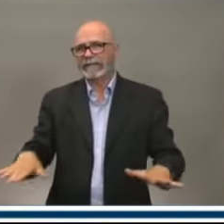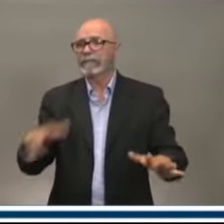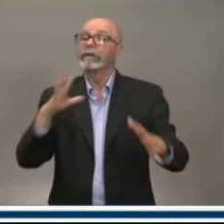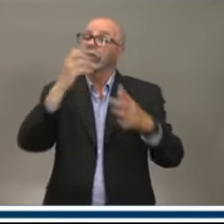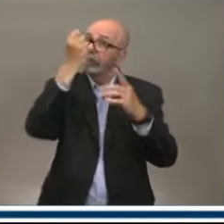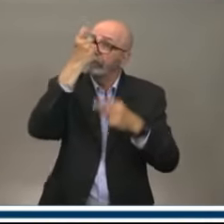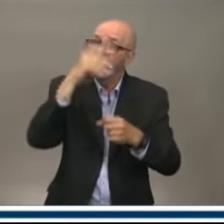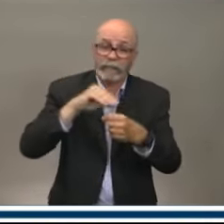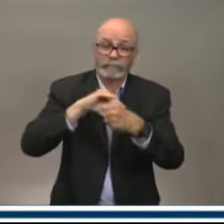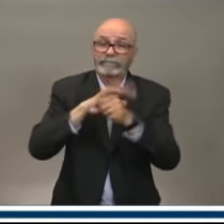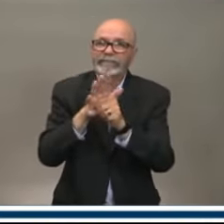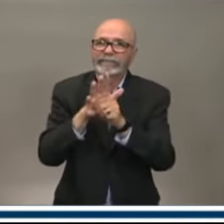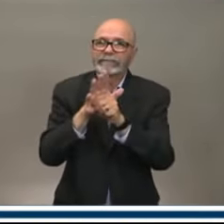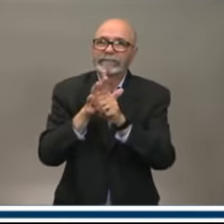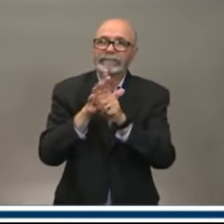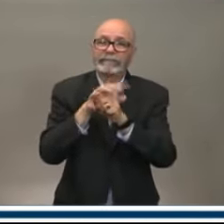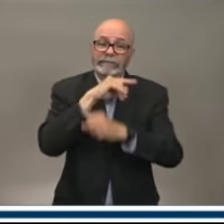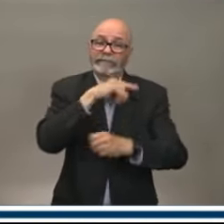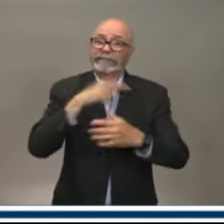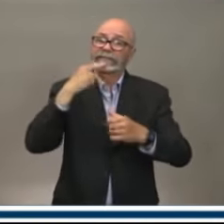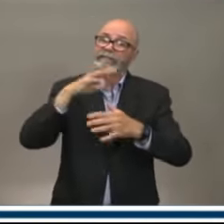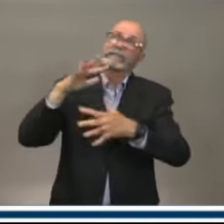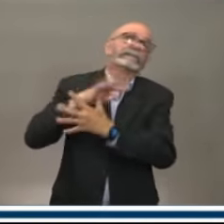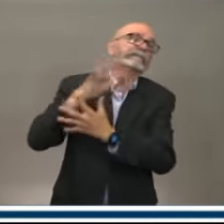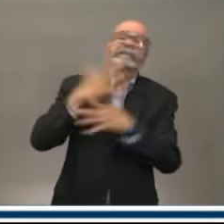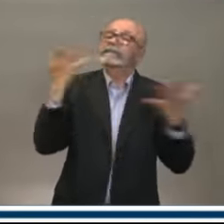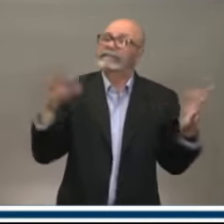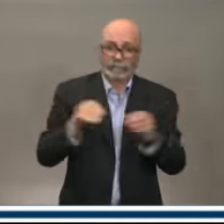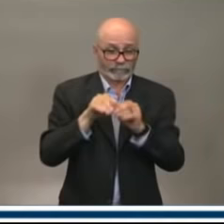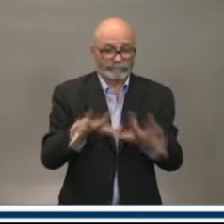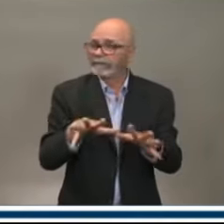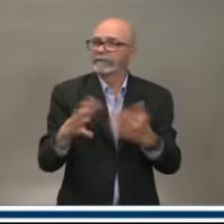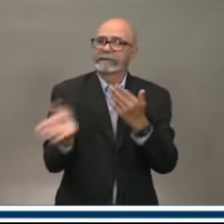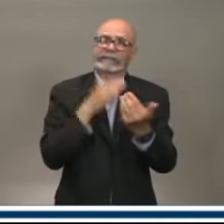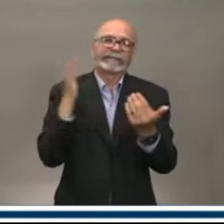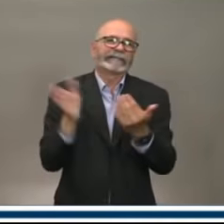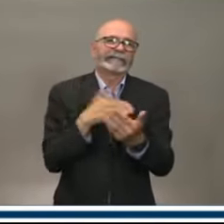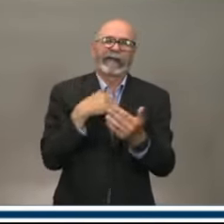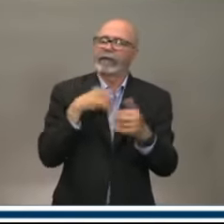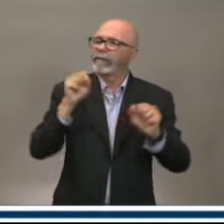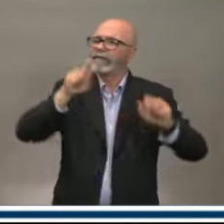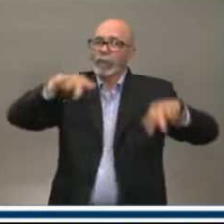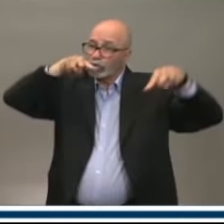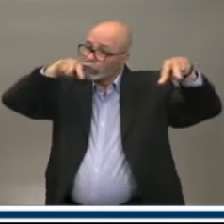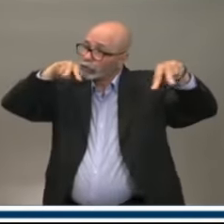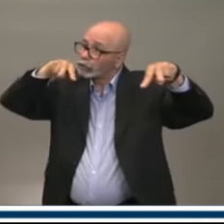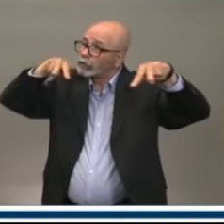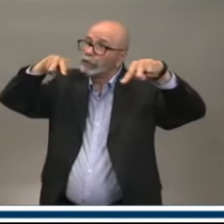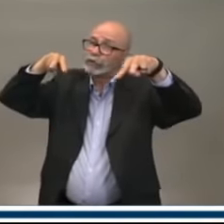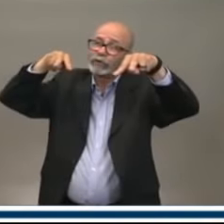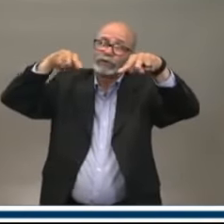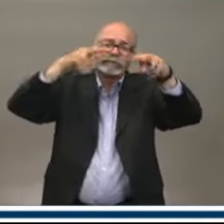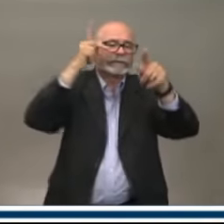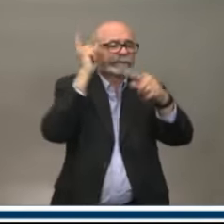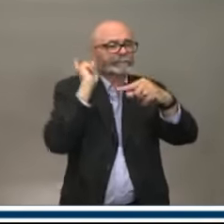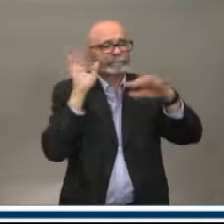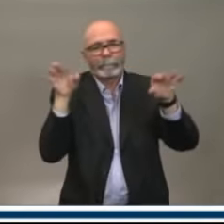Strang has been very clear about. And it's why we need to continue to stay vigilant when it comes to